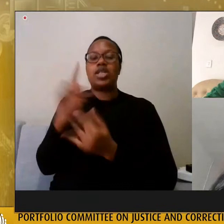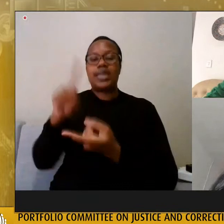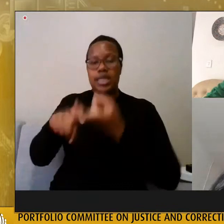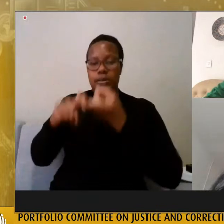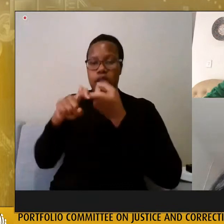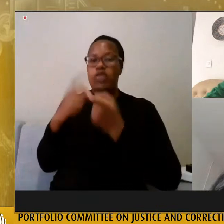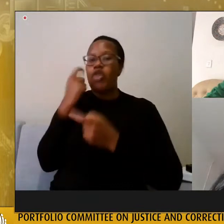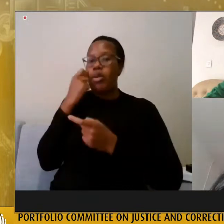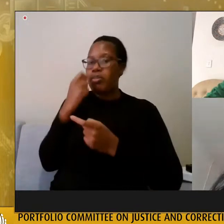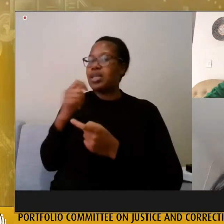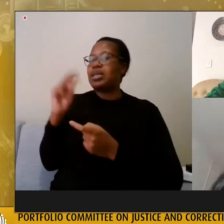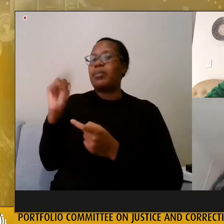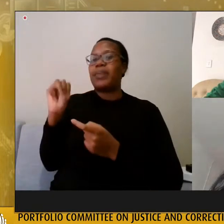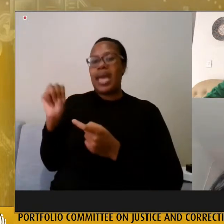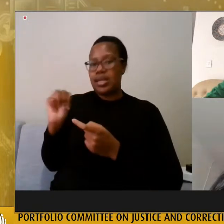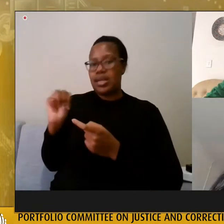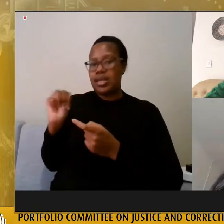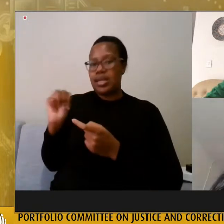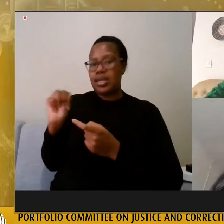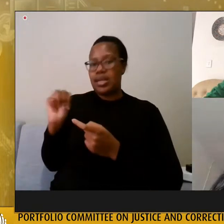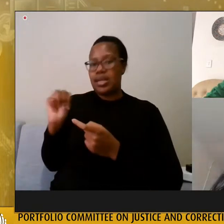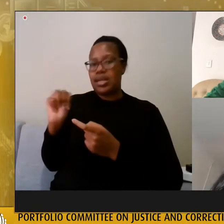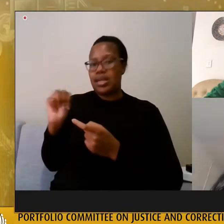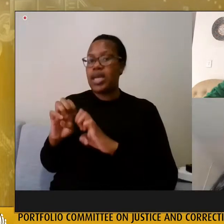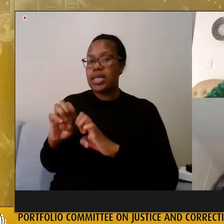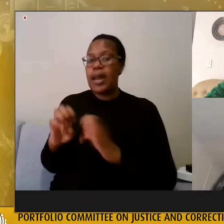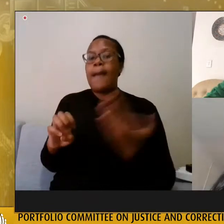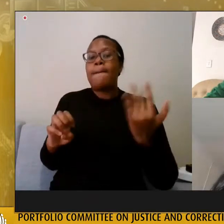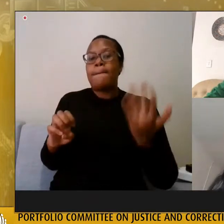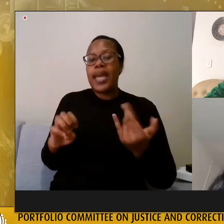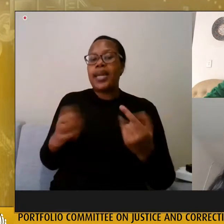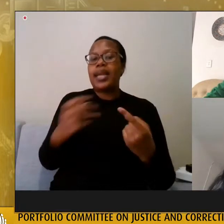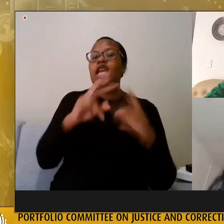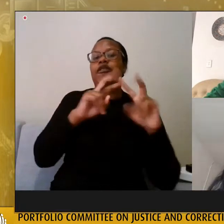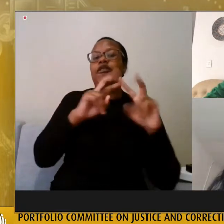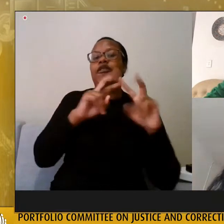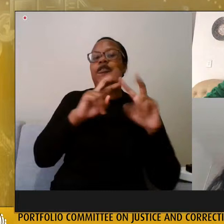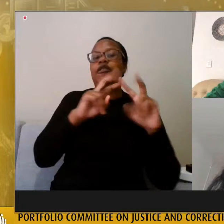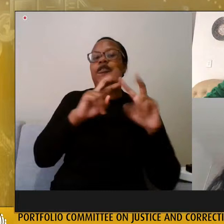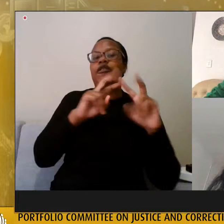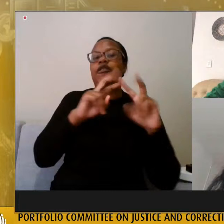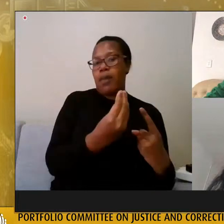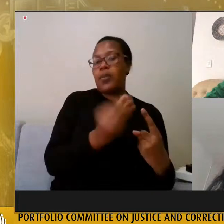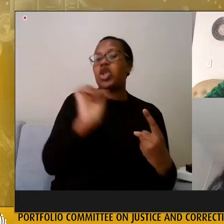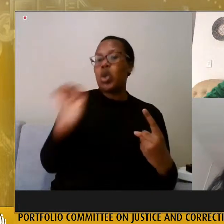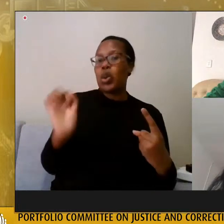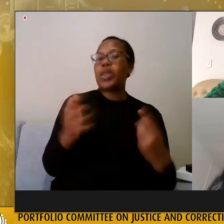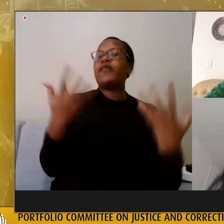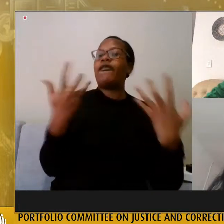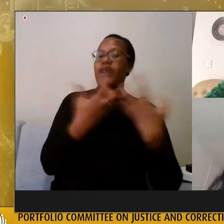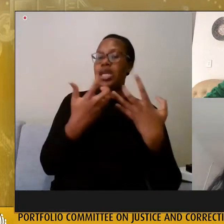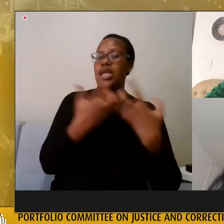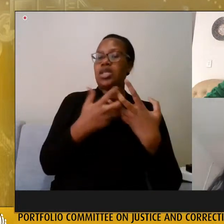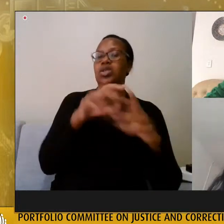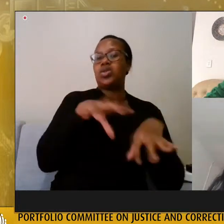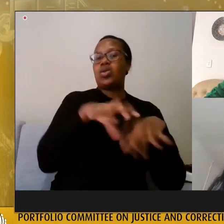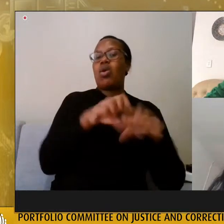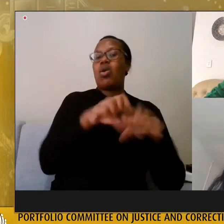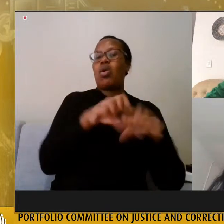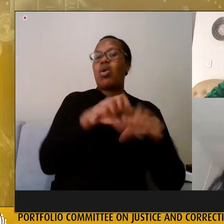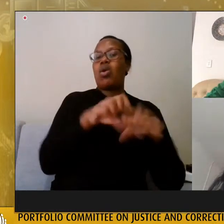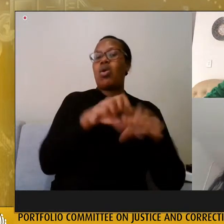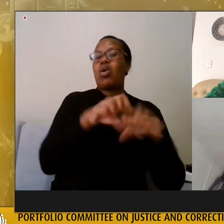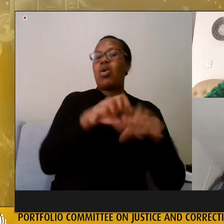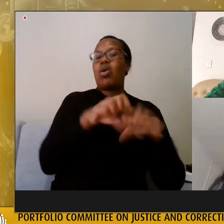Kansi with immediate effect, pending the outcome of an investigation into his fitness to hold such office. Accordingly, that will